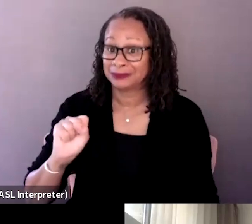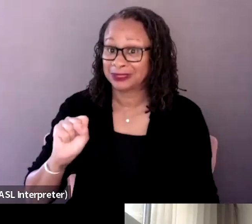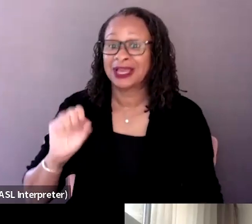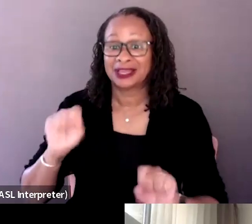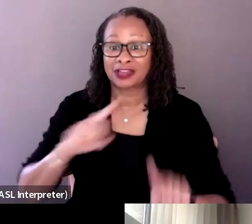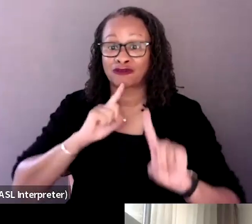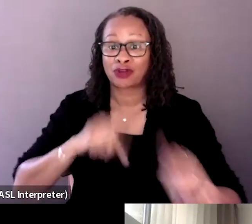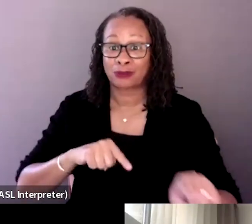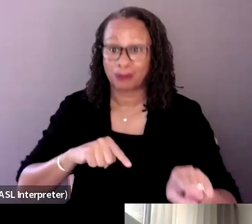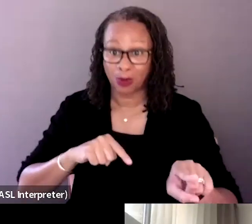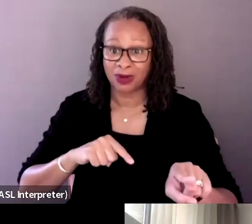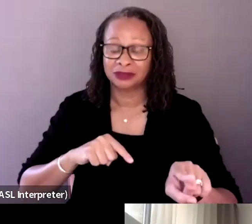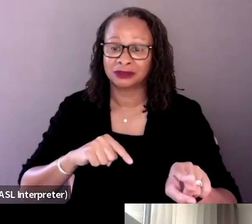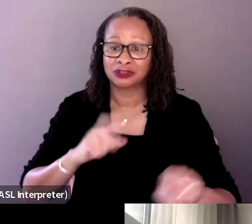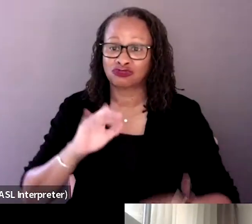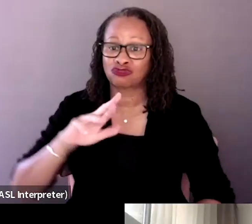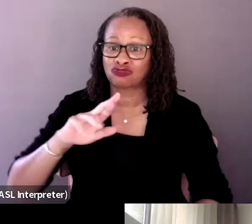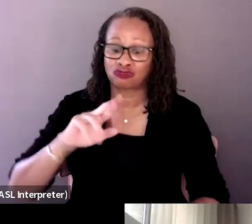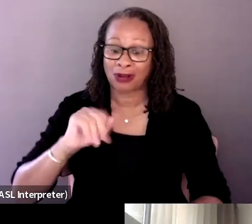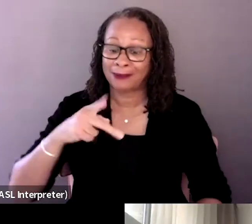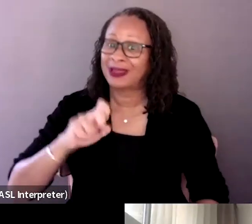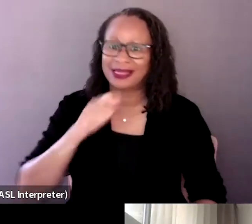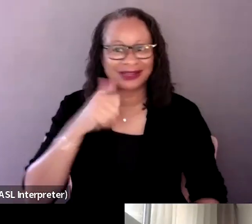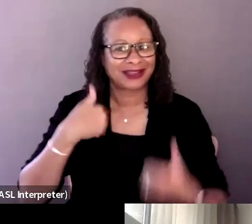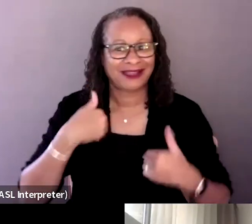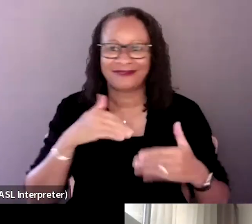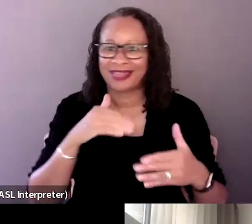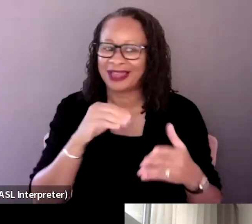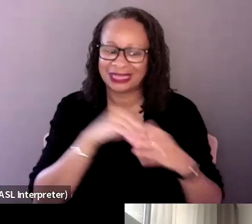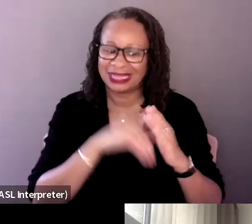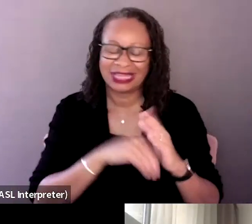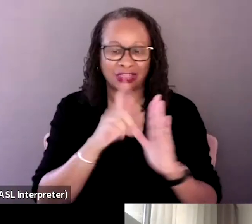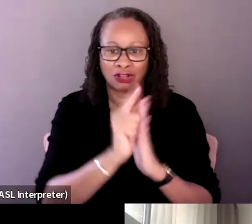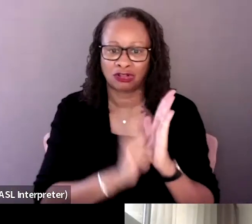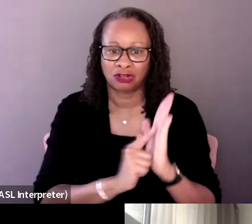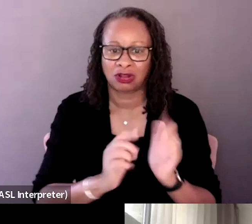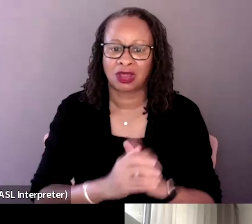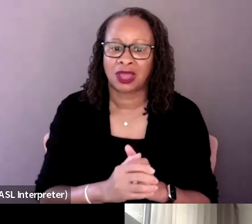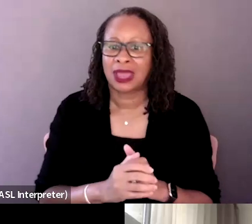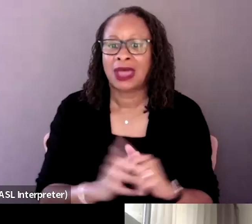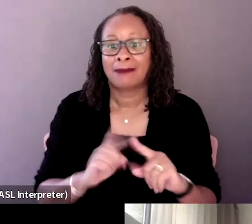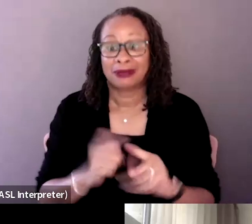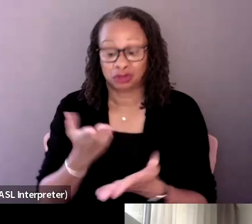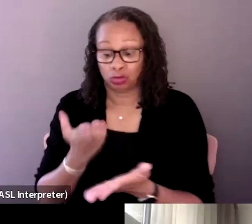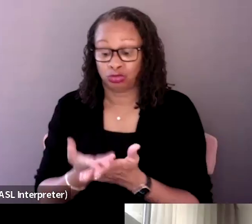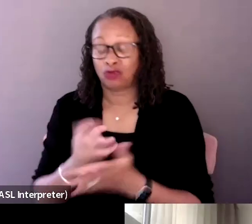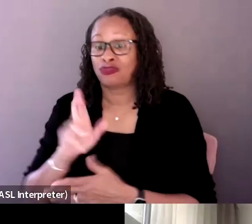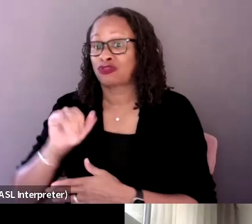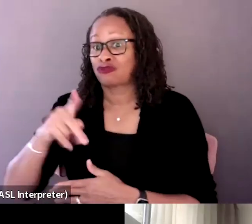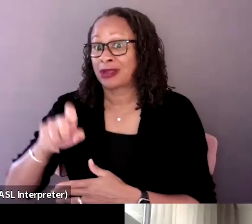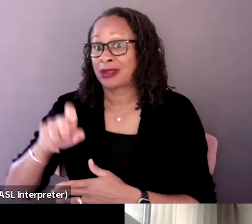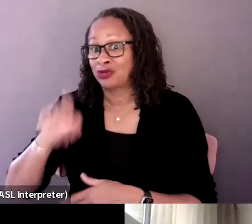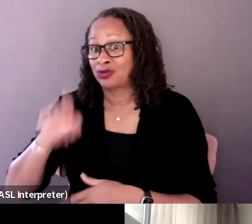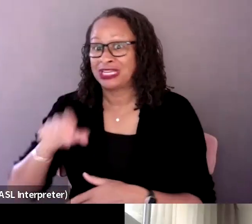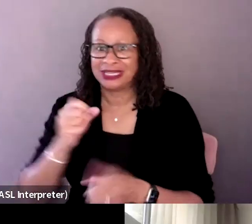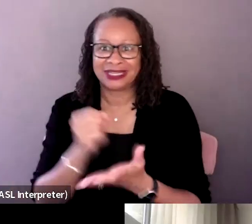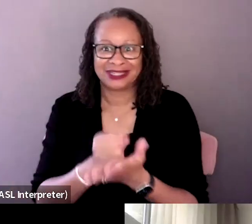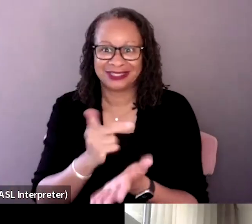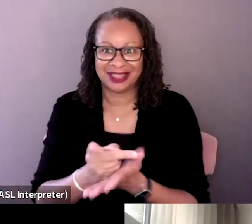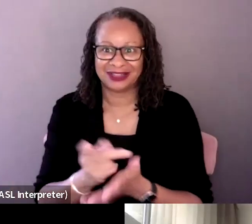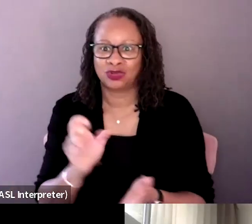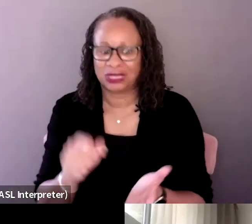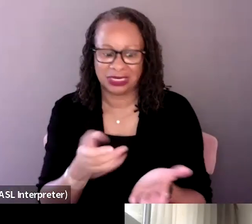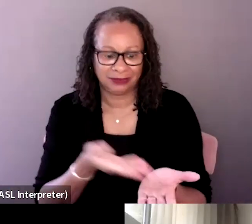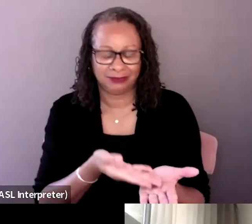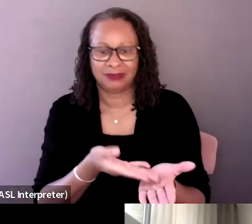it wasn't really changing the part that to prove the rape you need consent. That wasn't the idea of our law